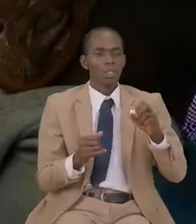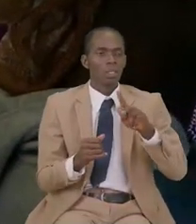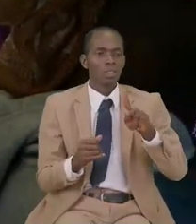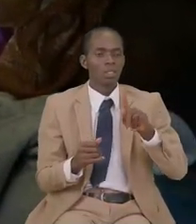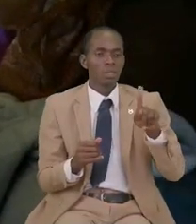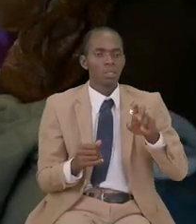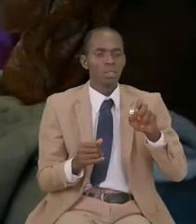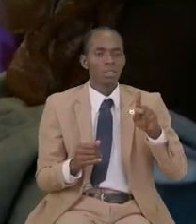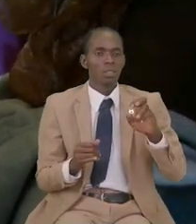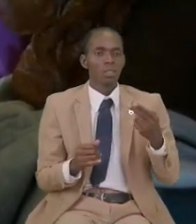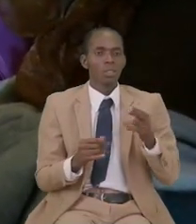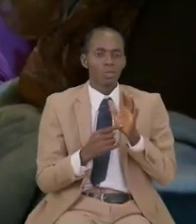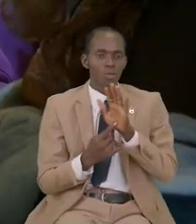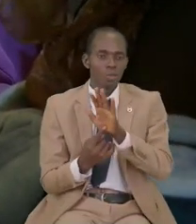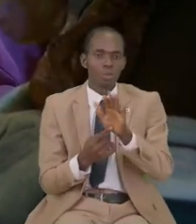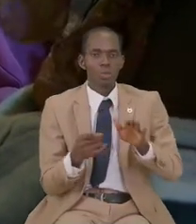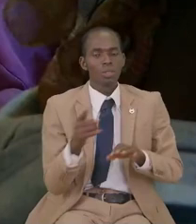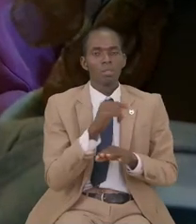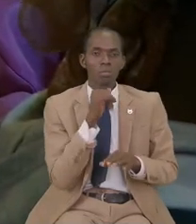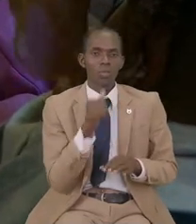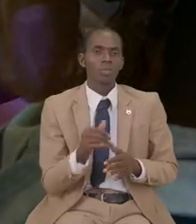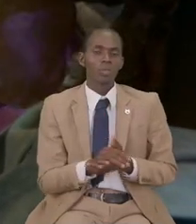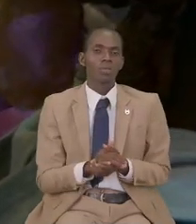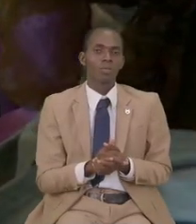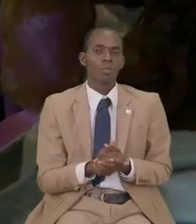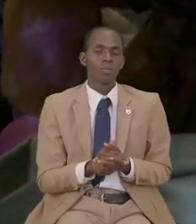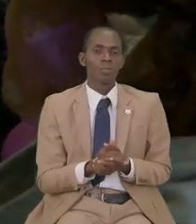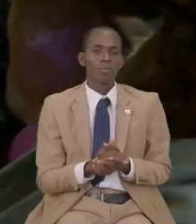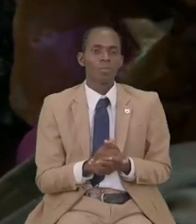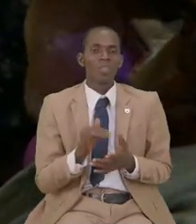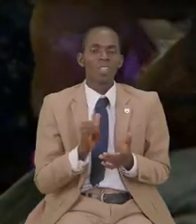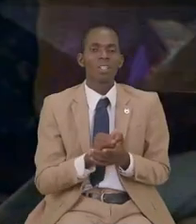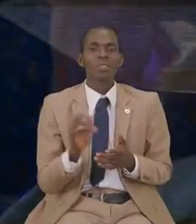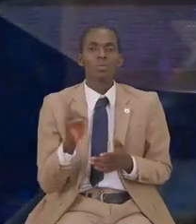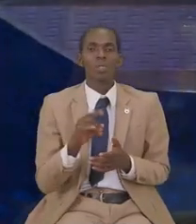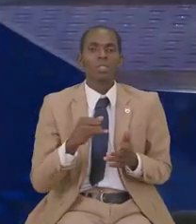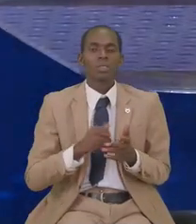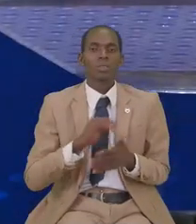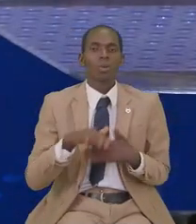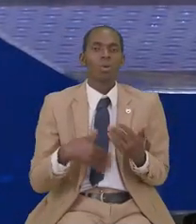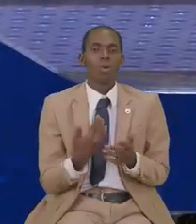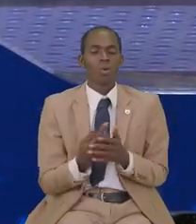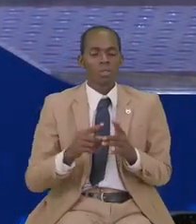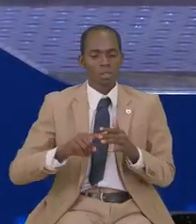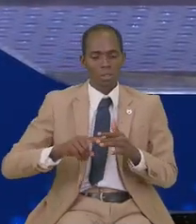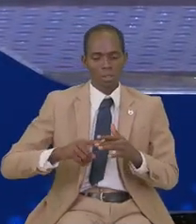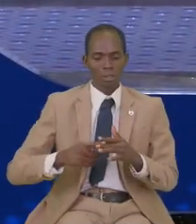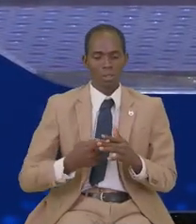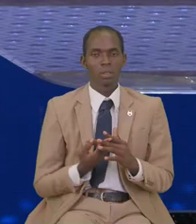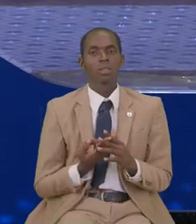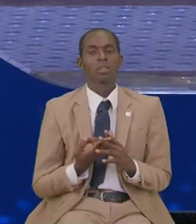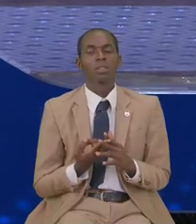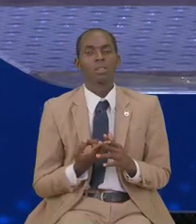Hezekiah showed them not. That the origin of the problem of